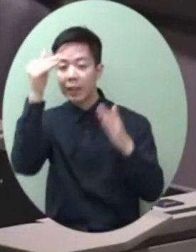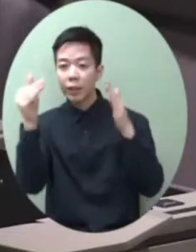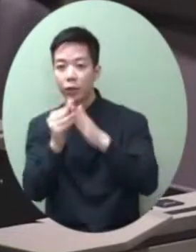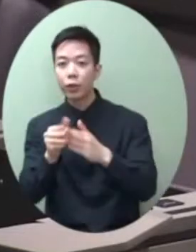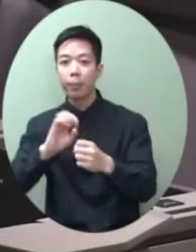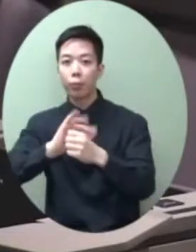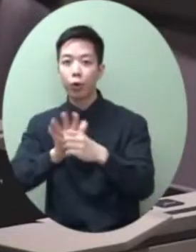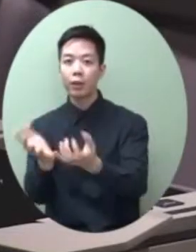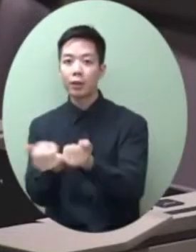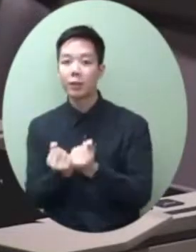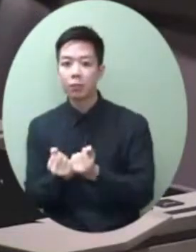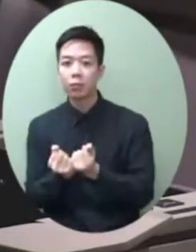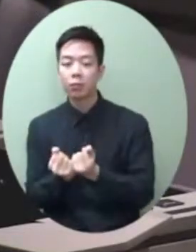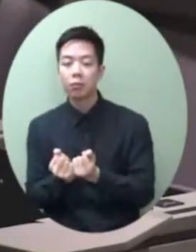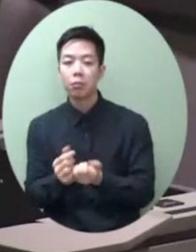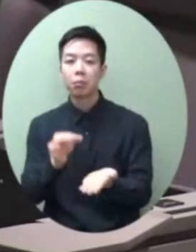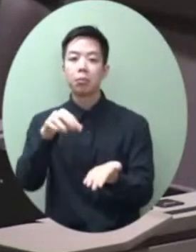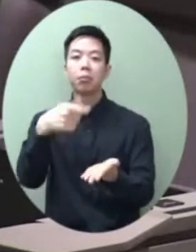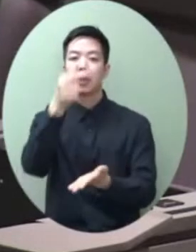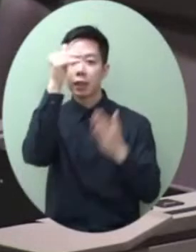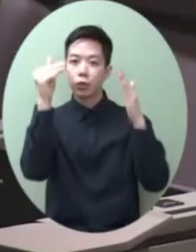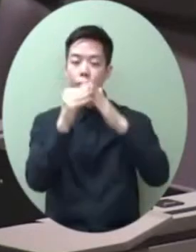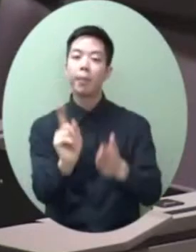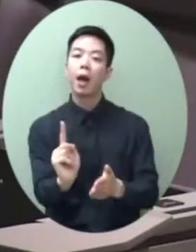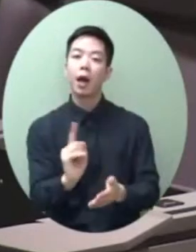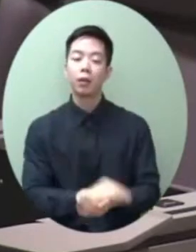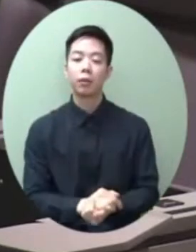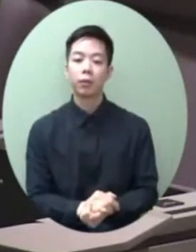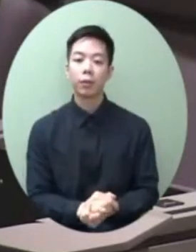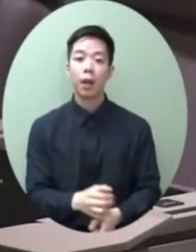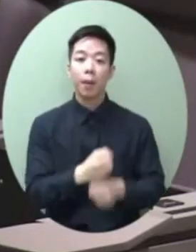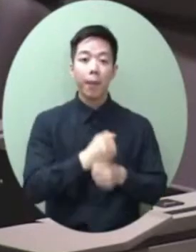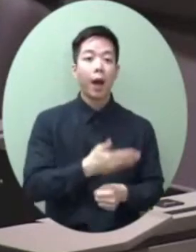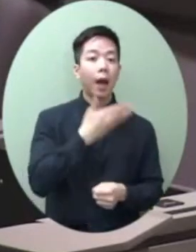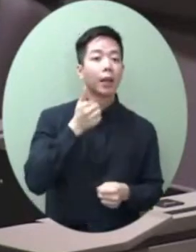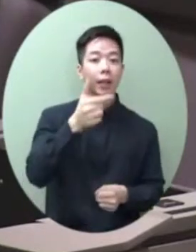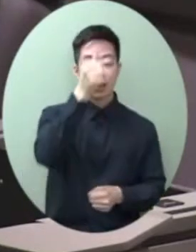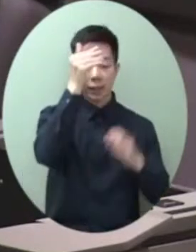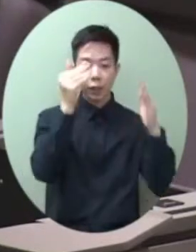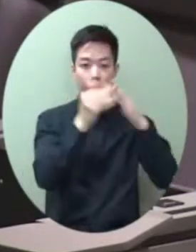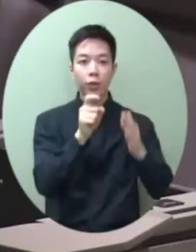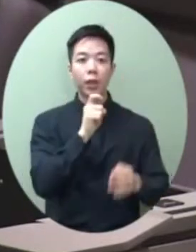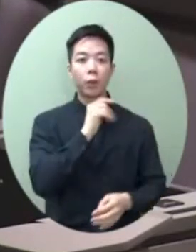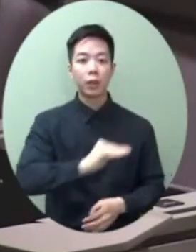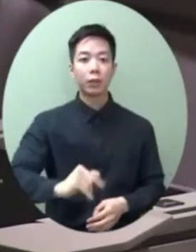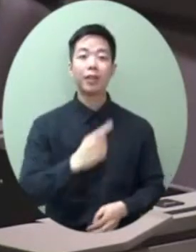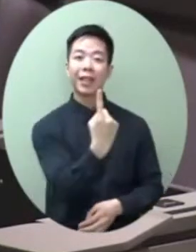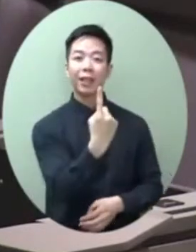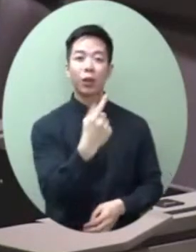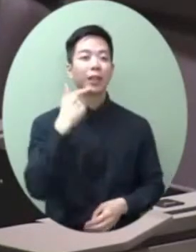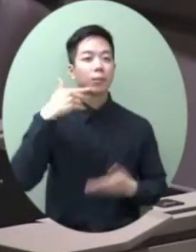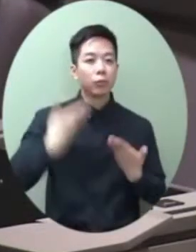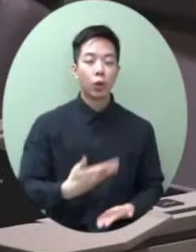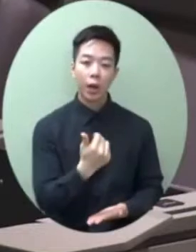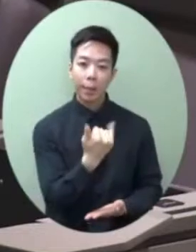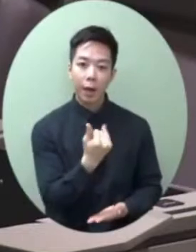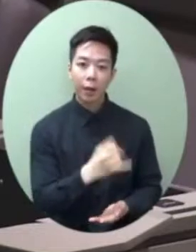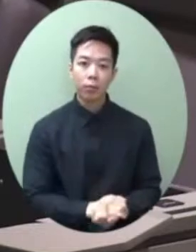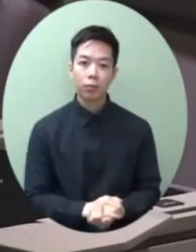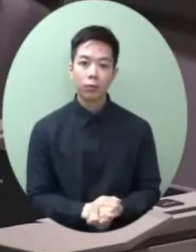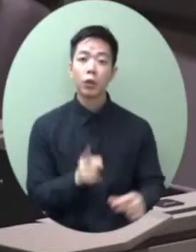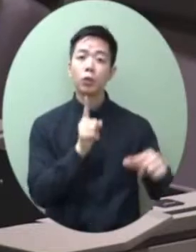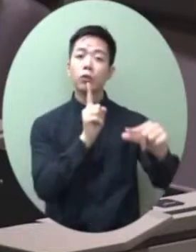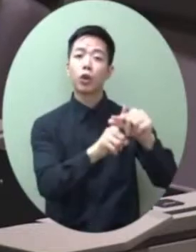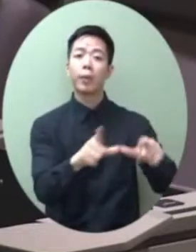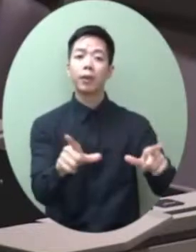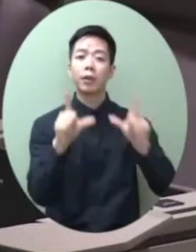to set up COVID patients-only hospitals? And do you have another critical children case